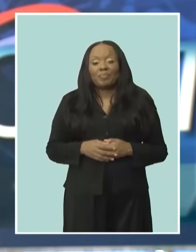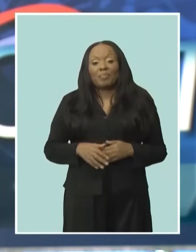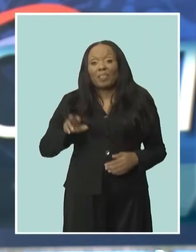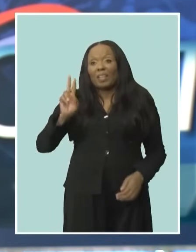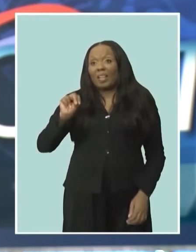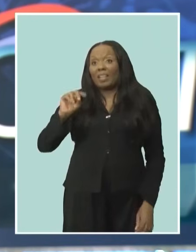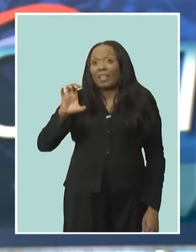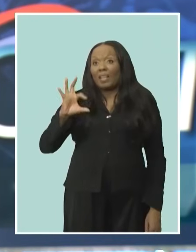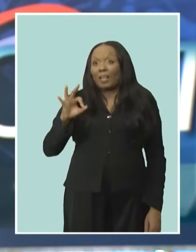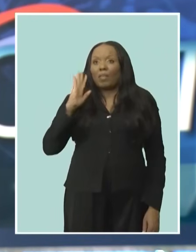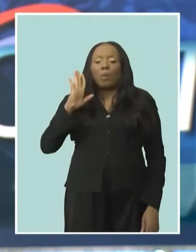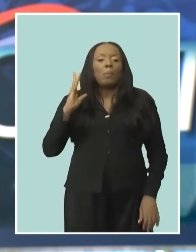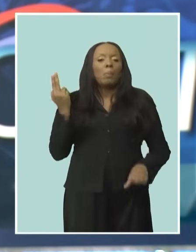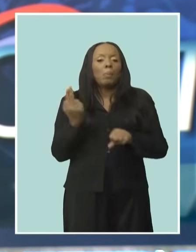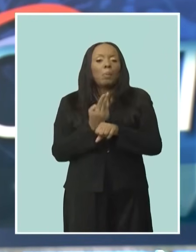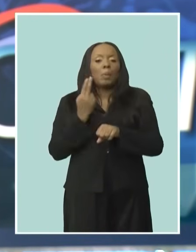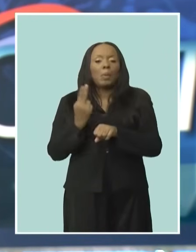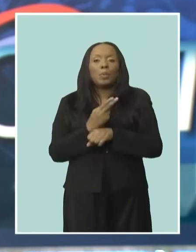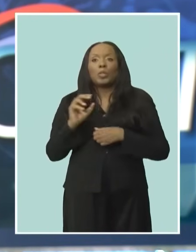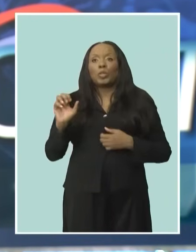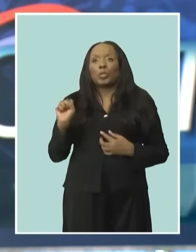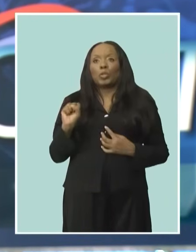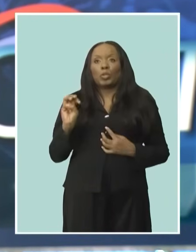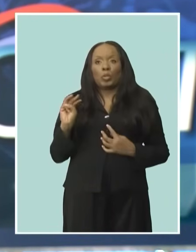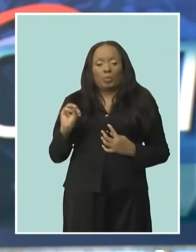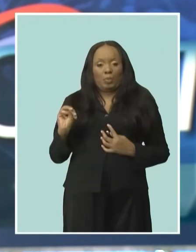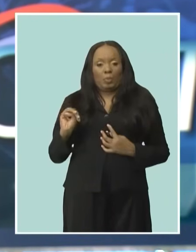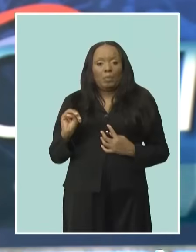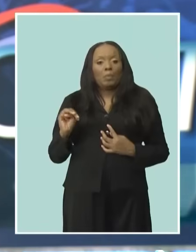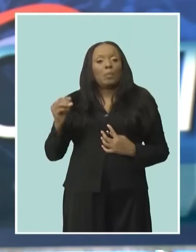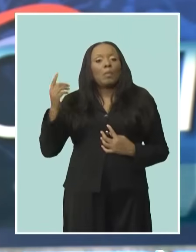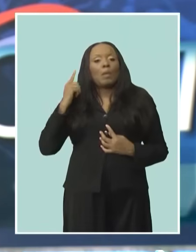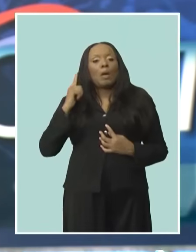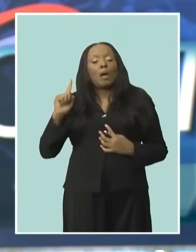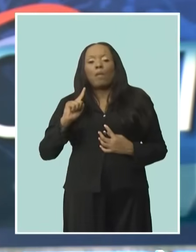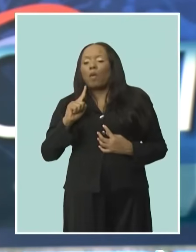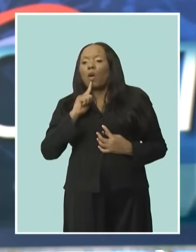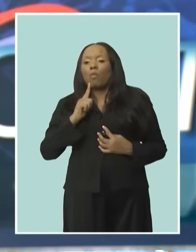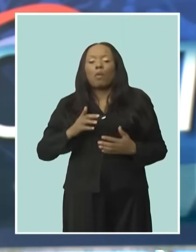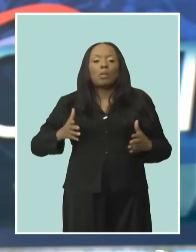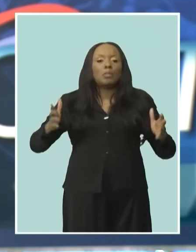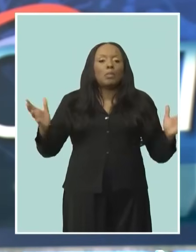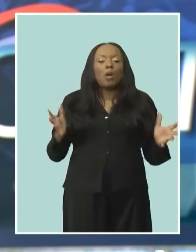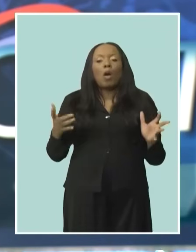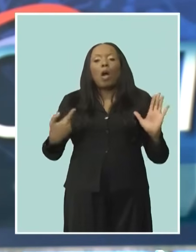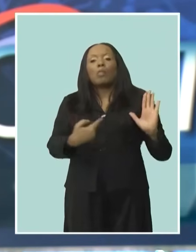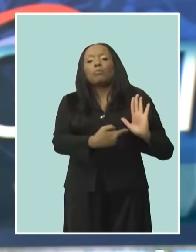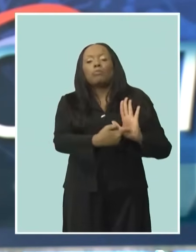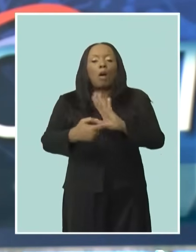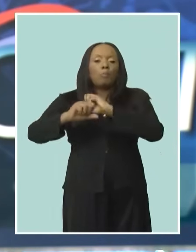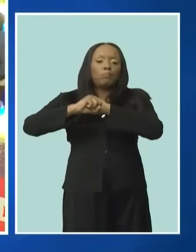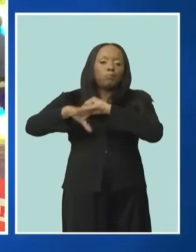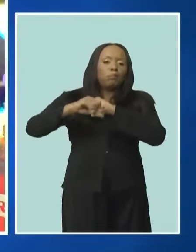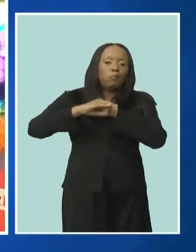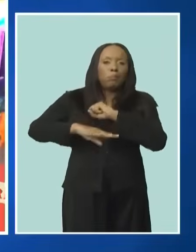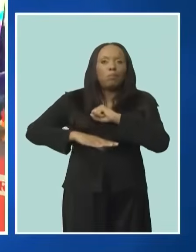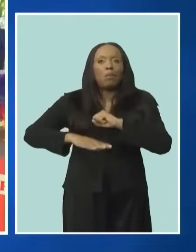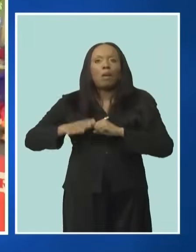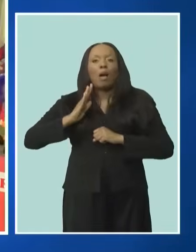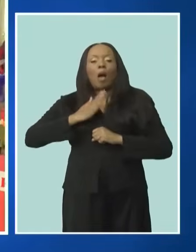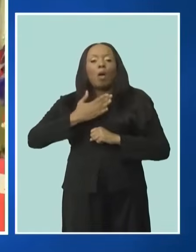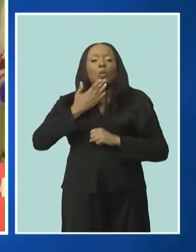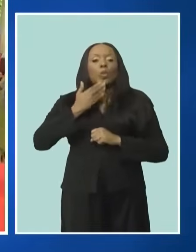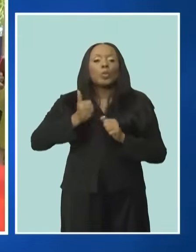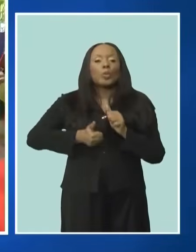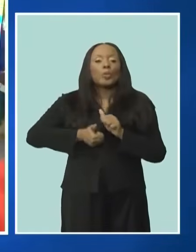The National Cultural Foundation is using social media to drive the island's sweetest summer festival. And the services of